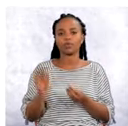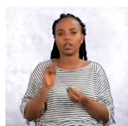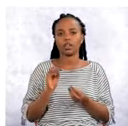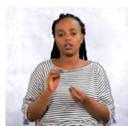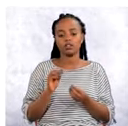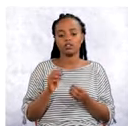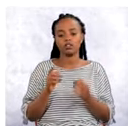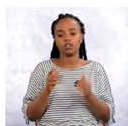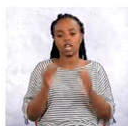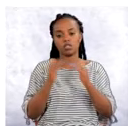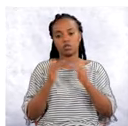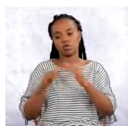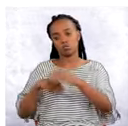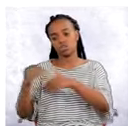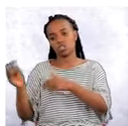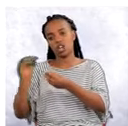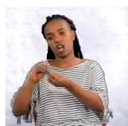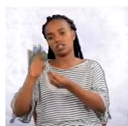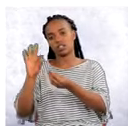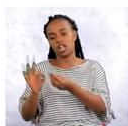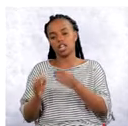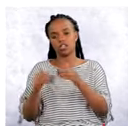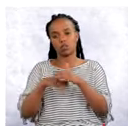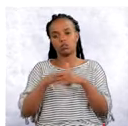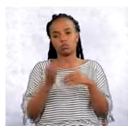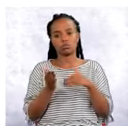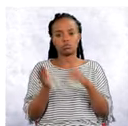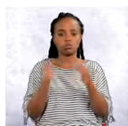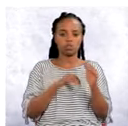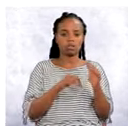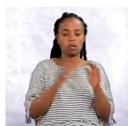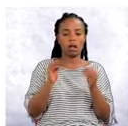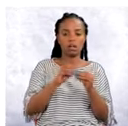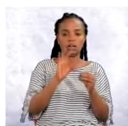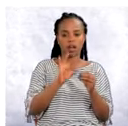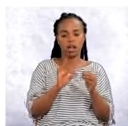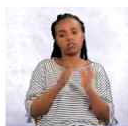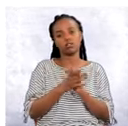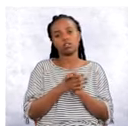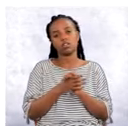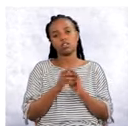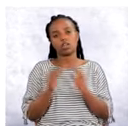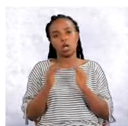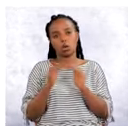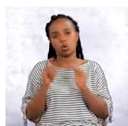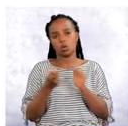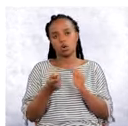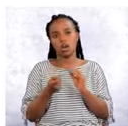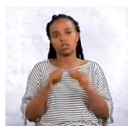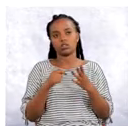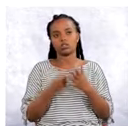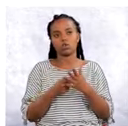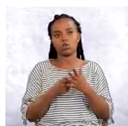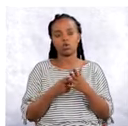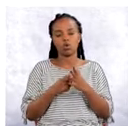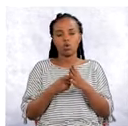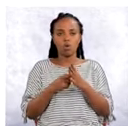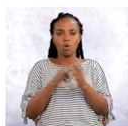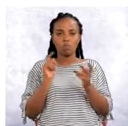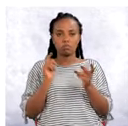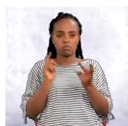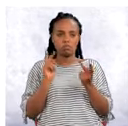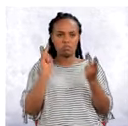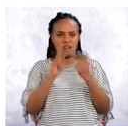on the other side, since to make the equation not changed or equivalent. So this can be written in a square form, since it's a perfect